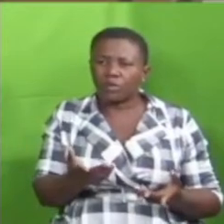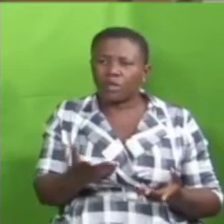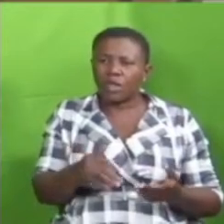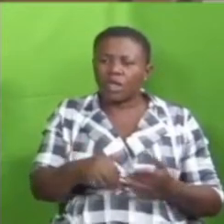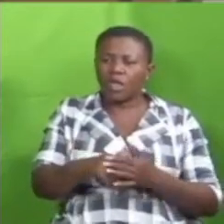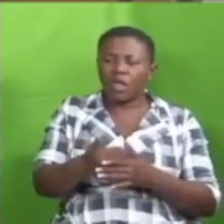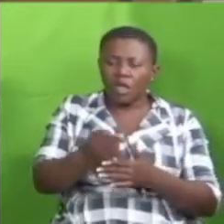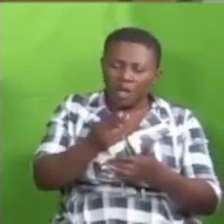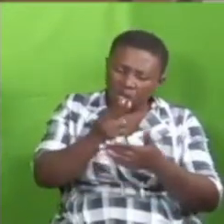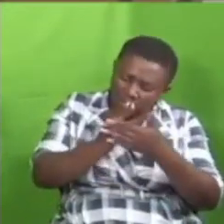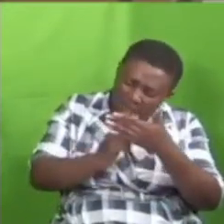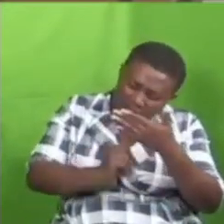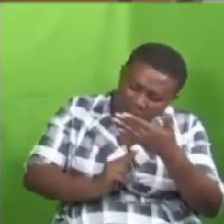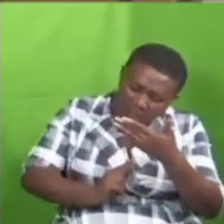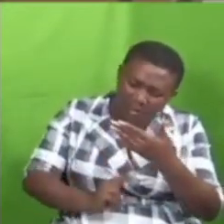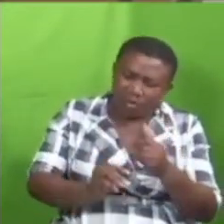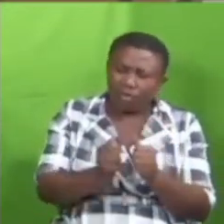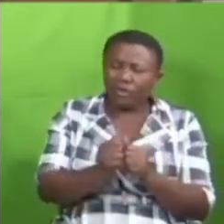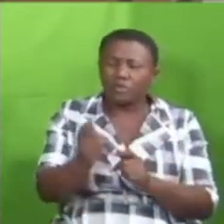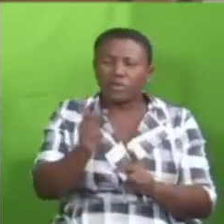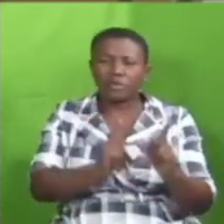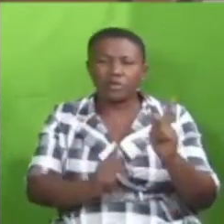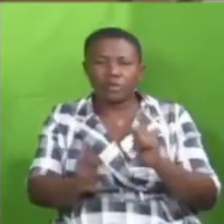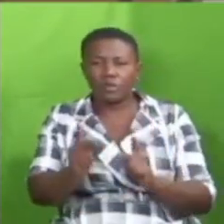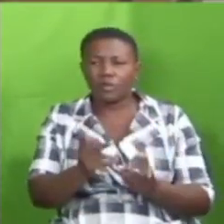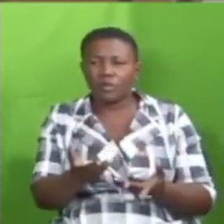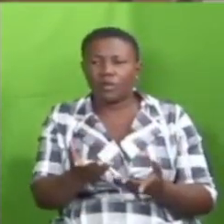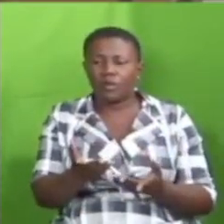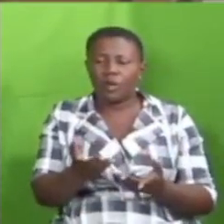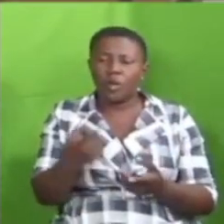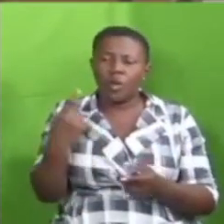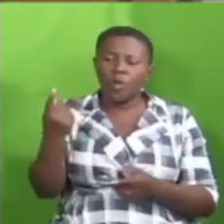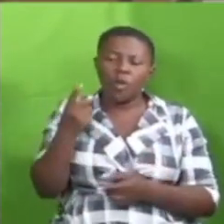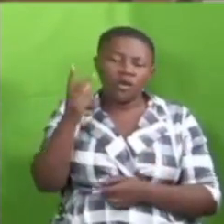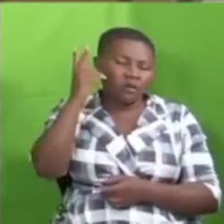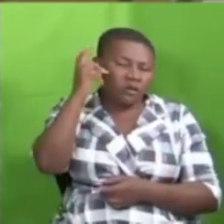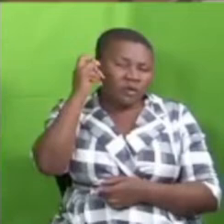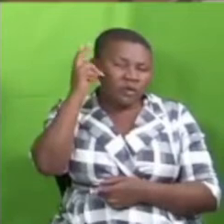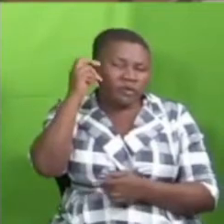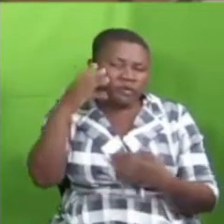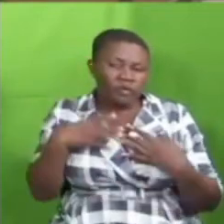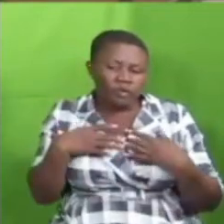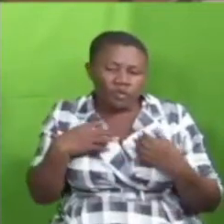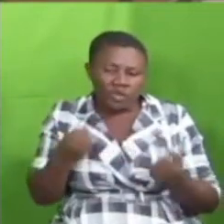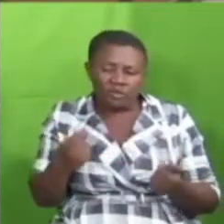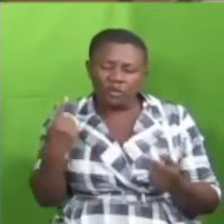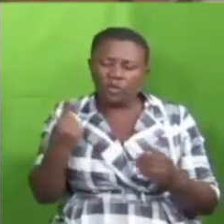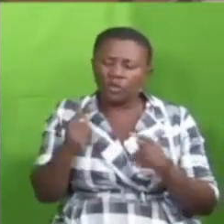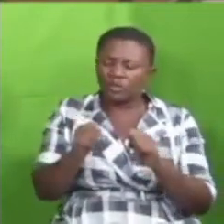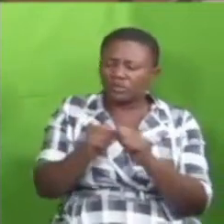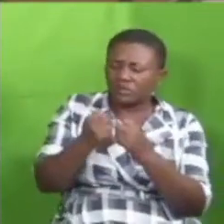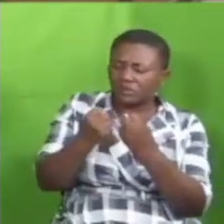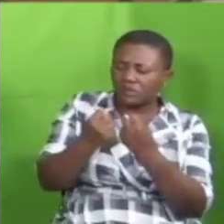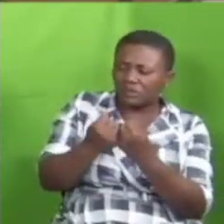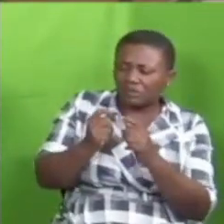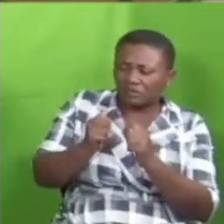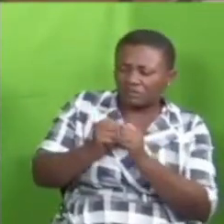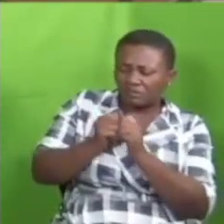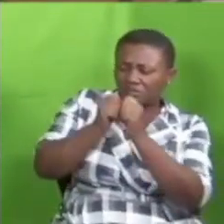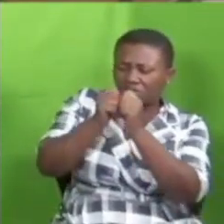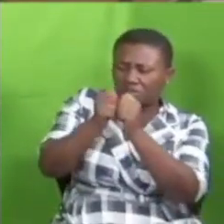how subservient he is to people, good listener, and a team player. Atupam